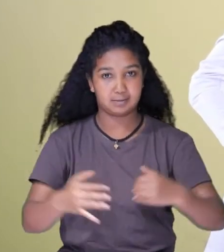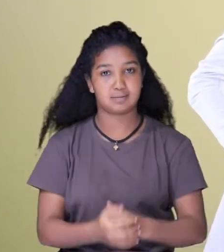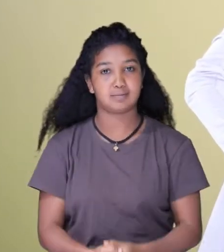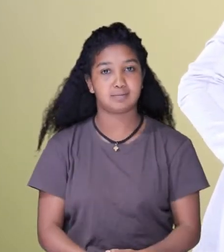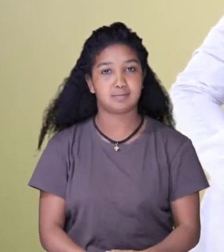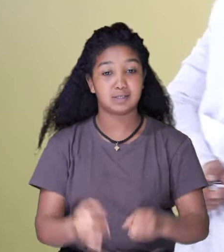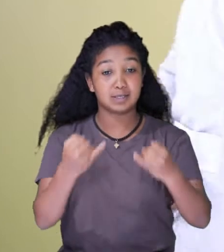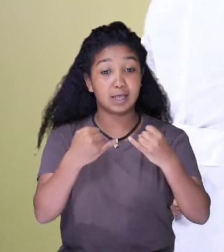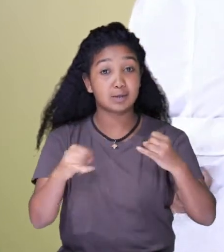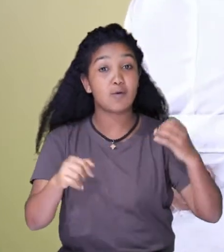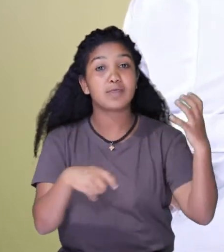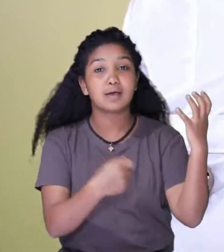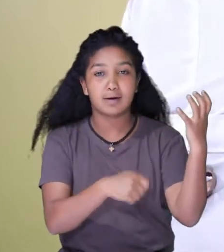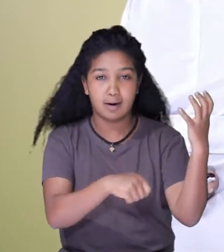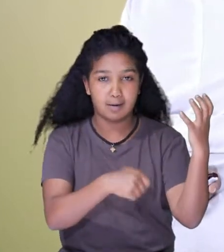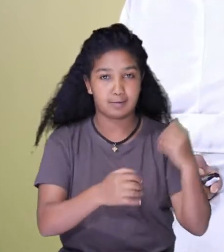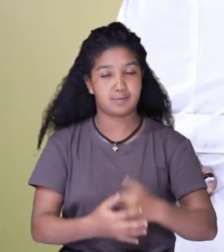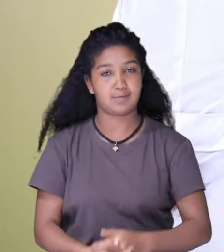Strings of the crowd.